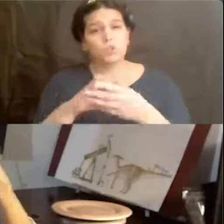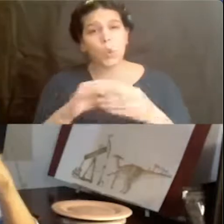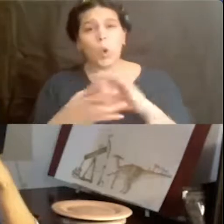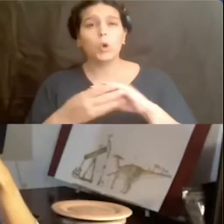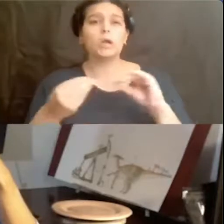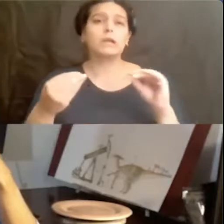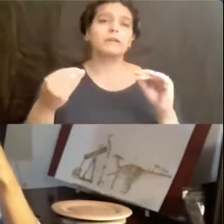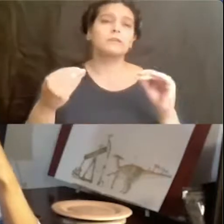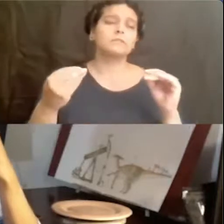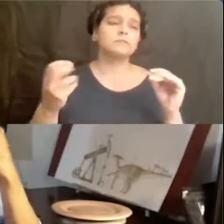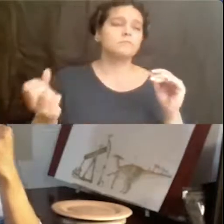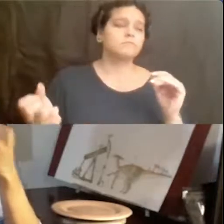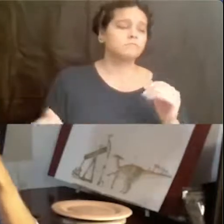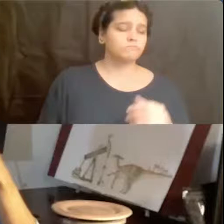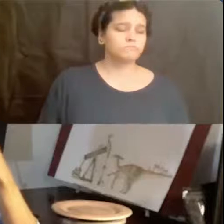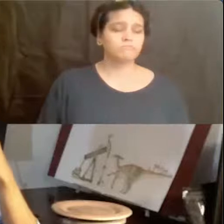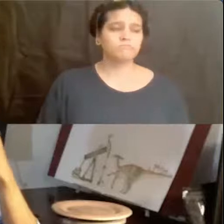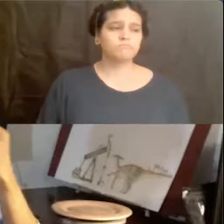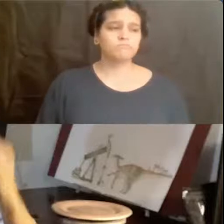um,